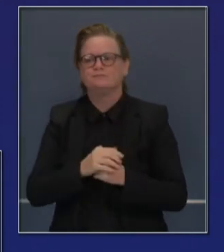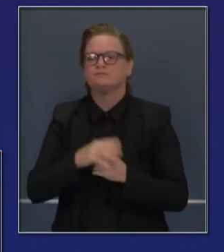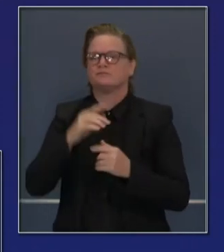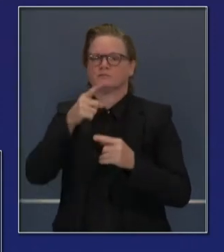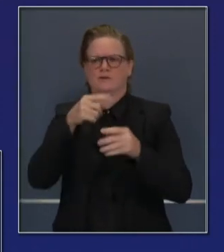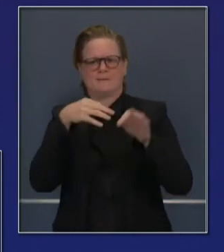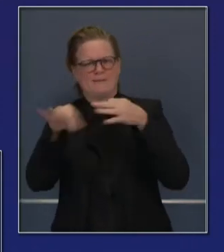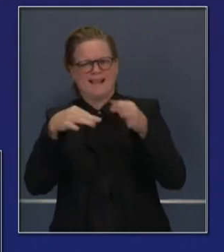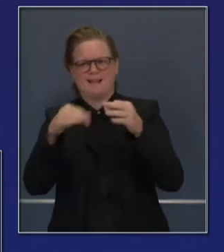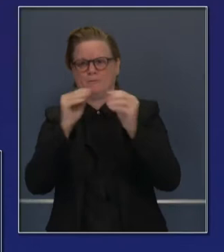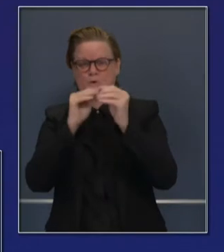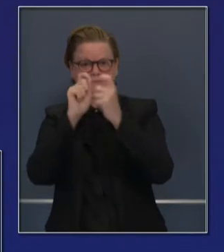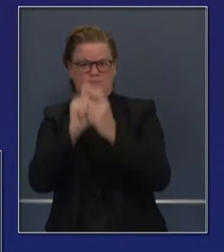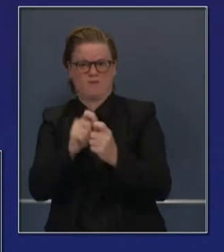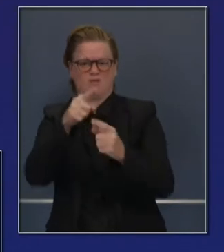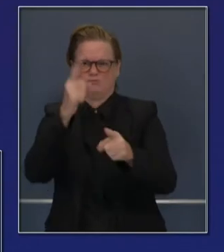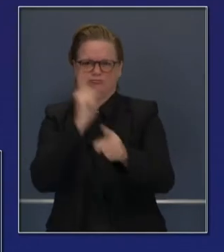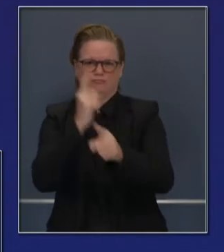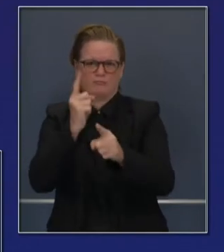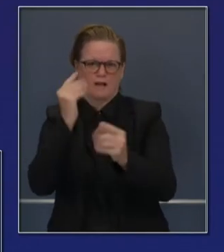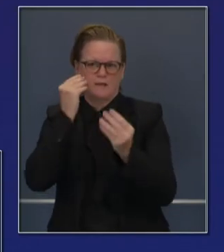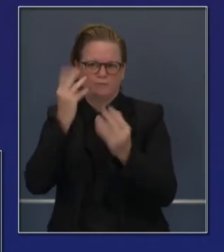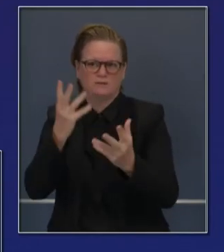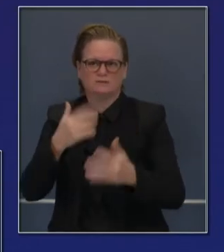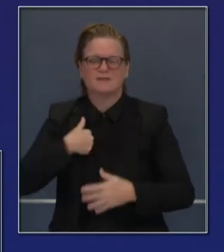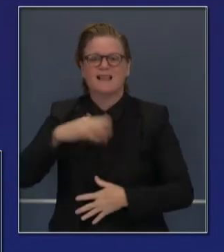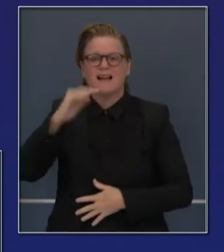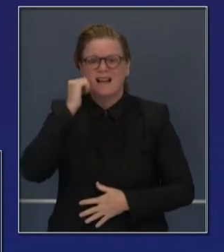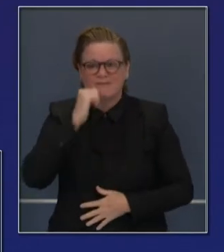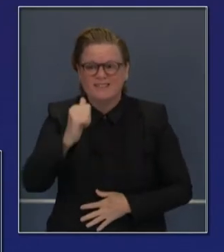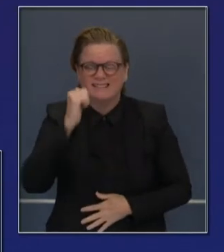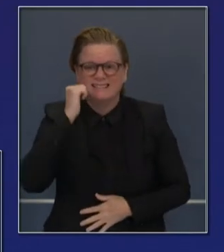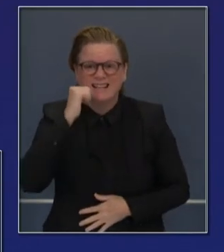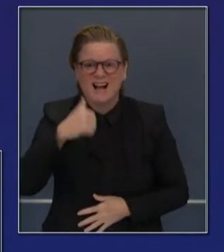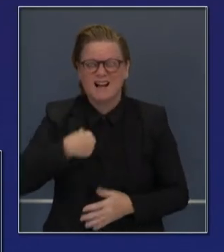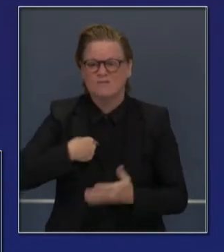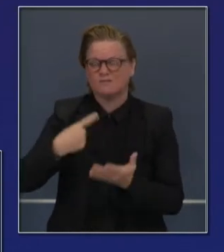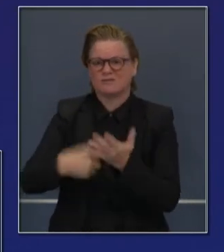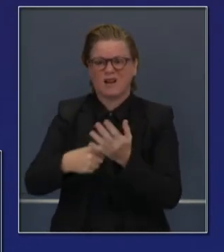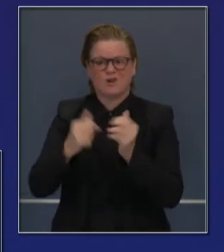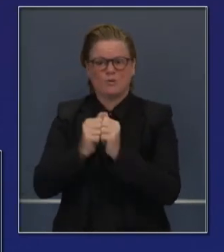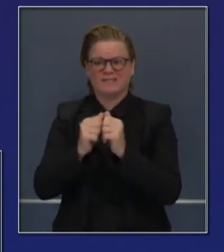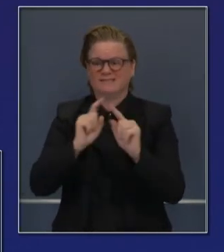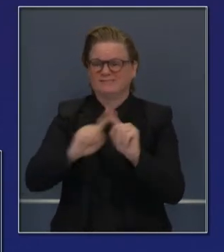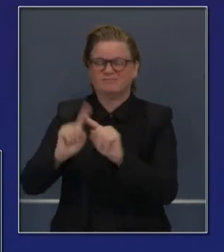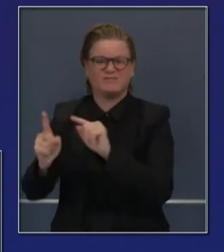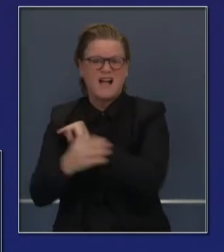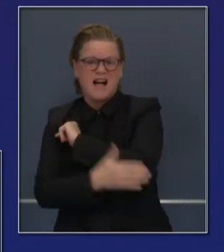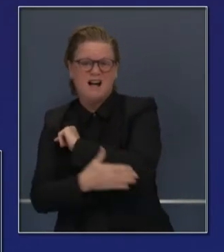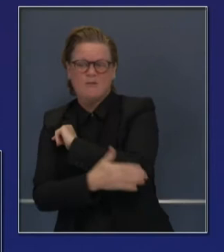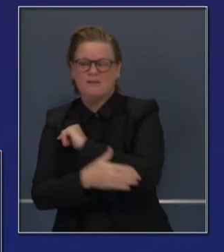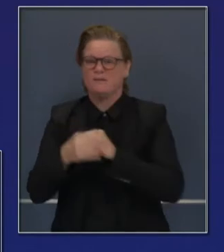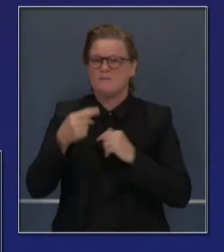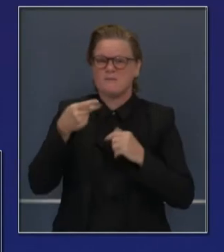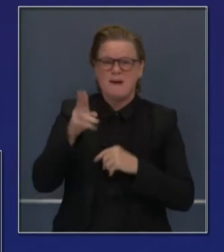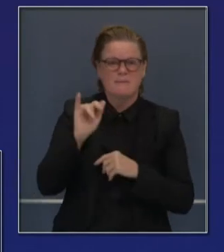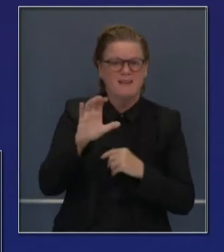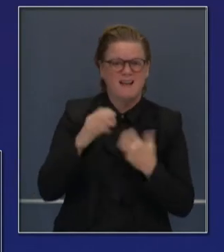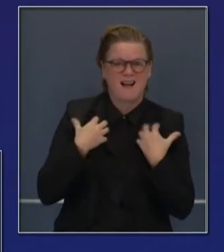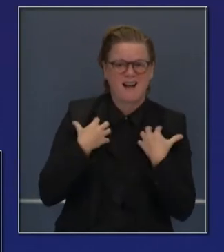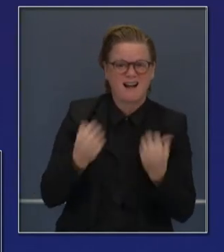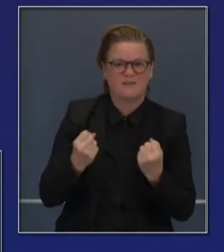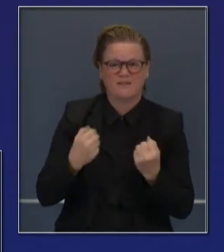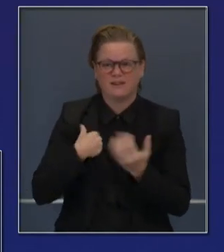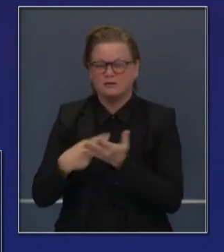been in constant conversation, not just with local health officers and other leaders at the county level, but really with the healthcare delivery